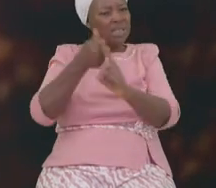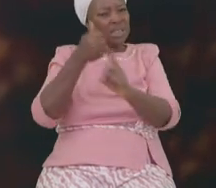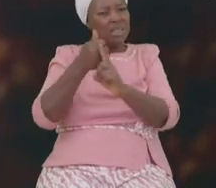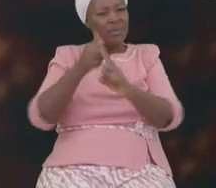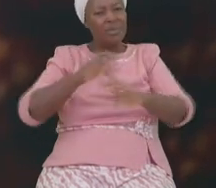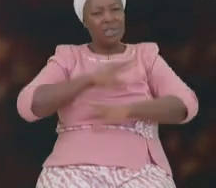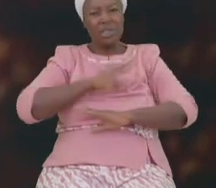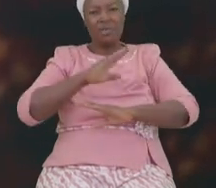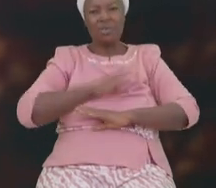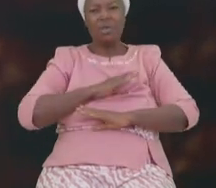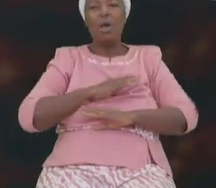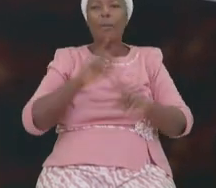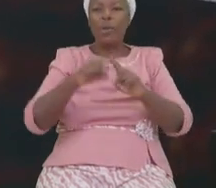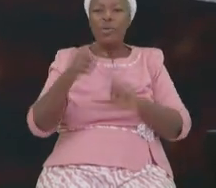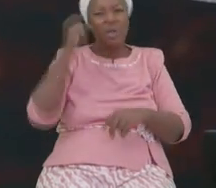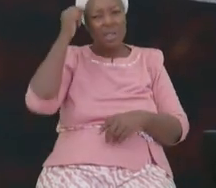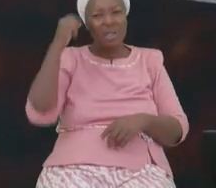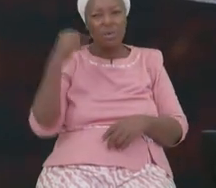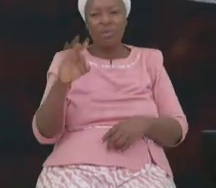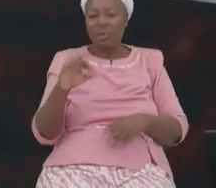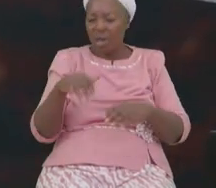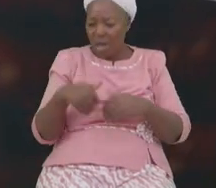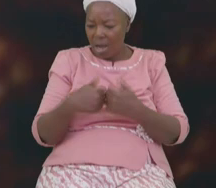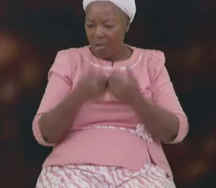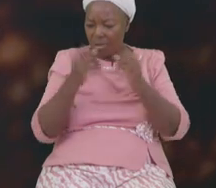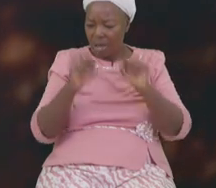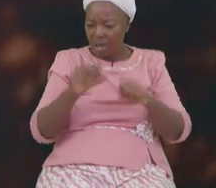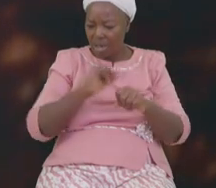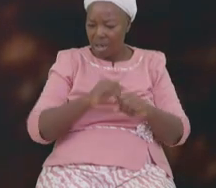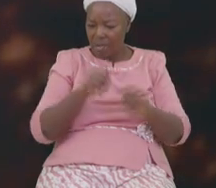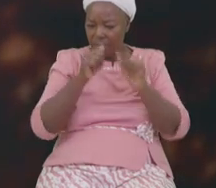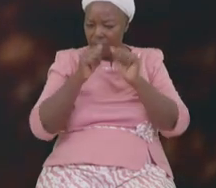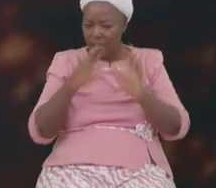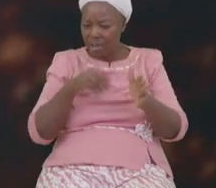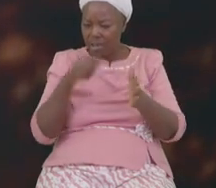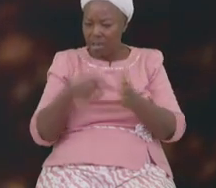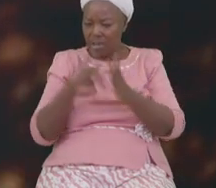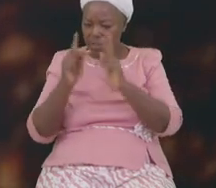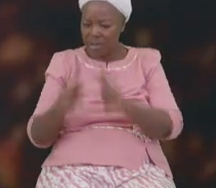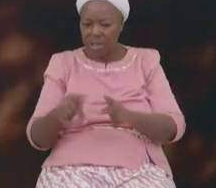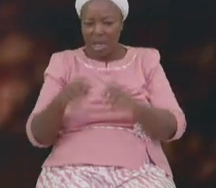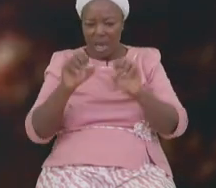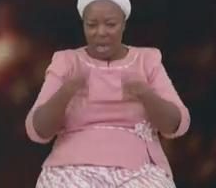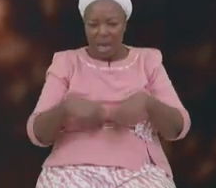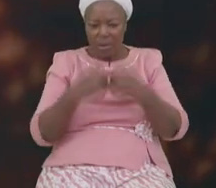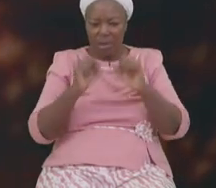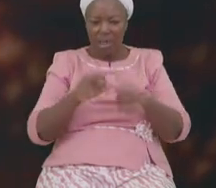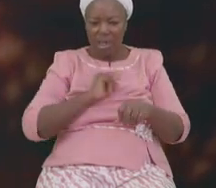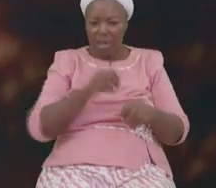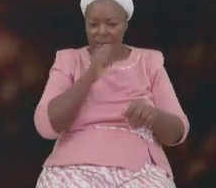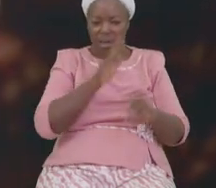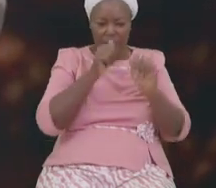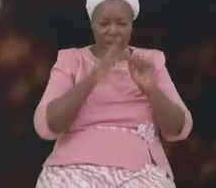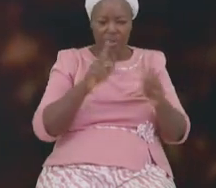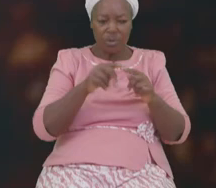self-satisfaction. You're thinking of, how can I bless him? How can I be a blessing to her? How can